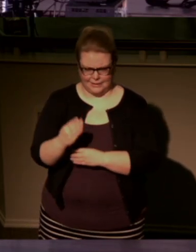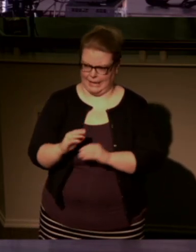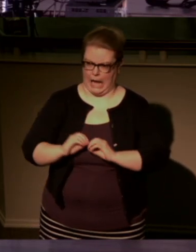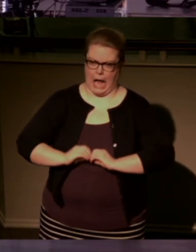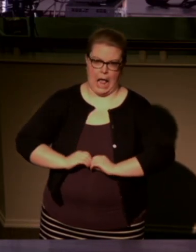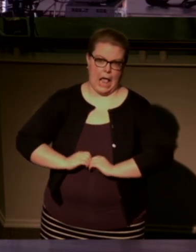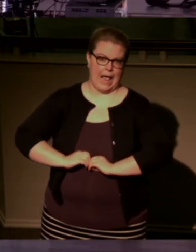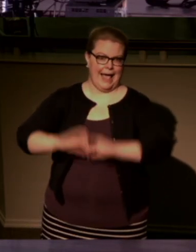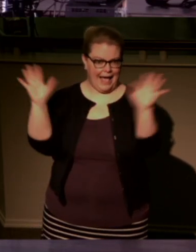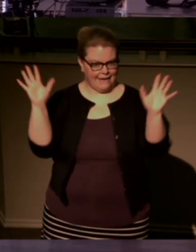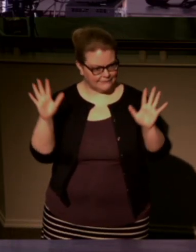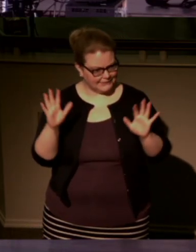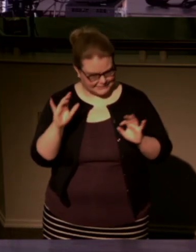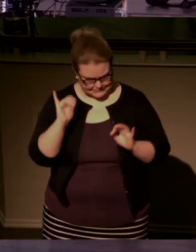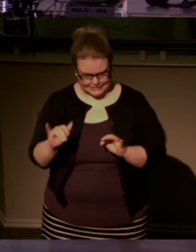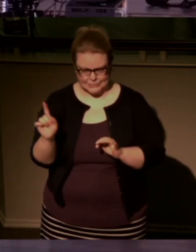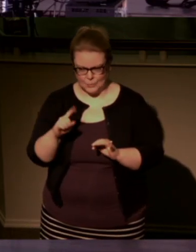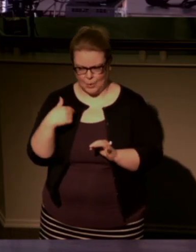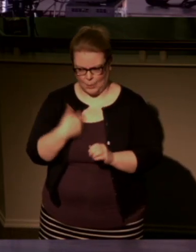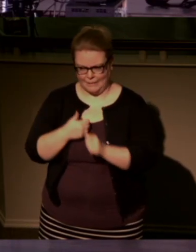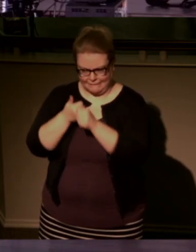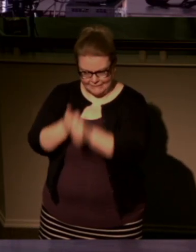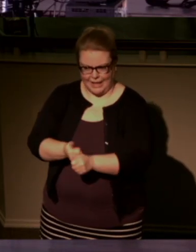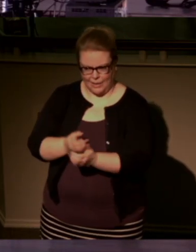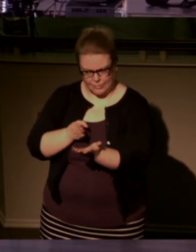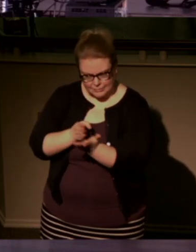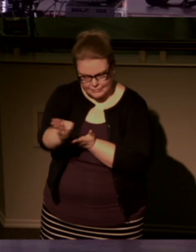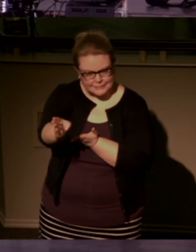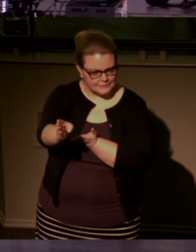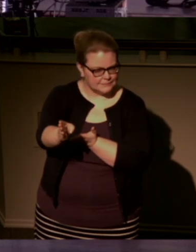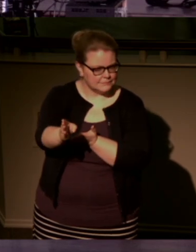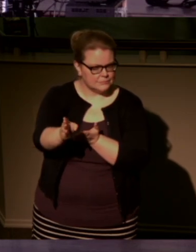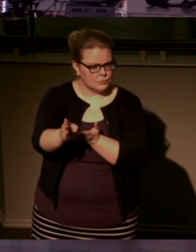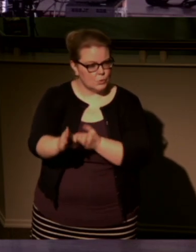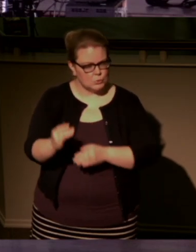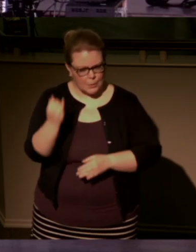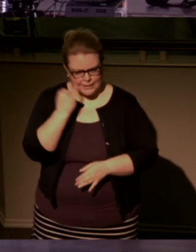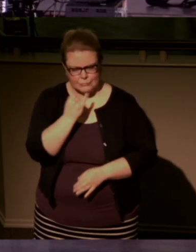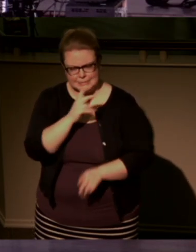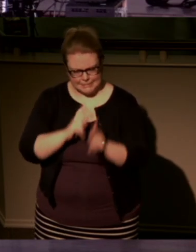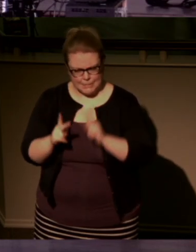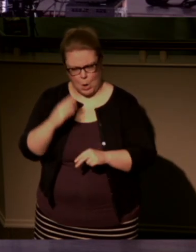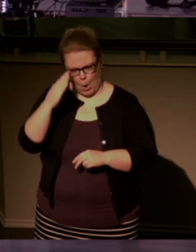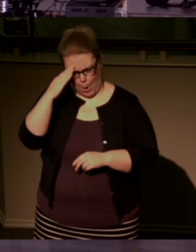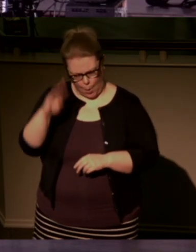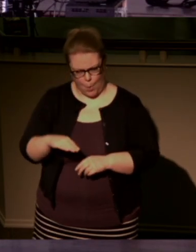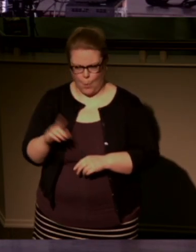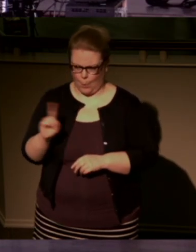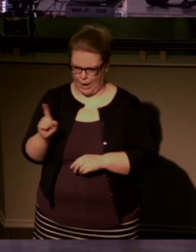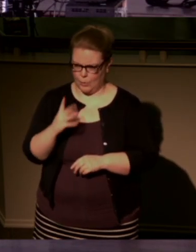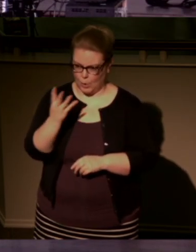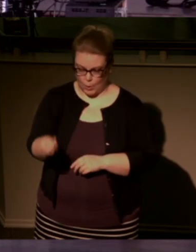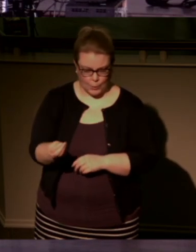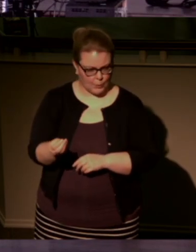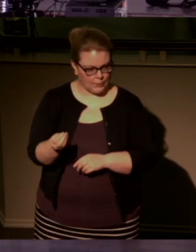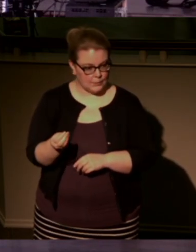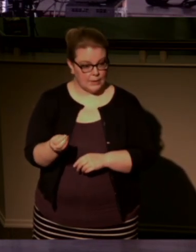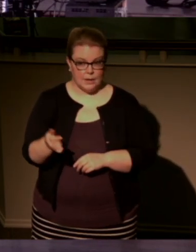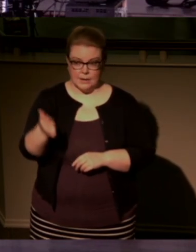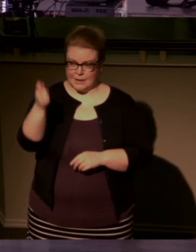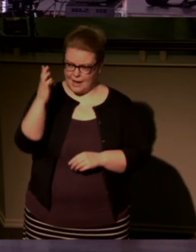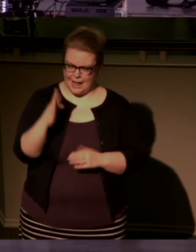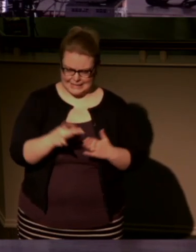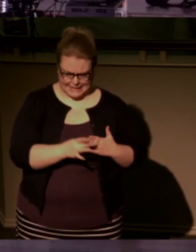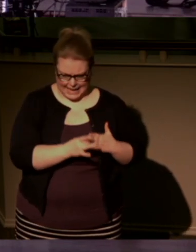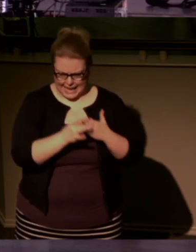You know the way to go. And that's the point. They know the way to go. And God has, catch this, God has led